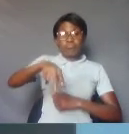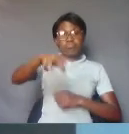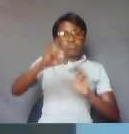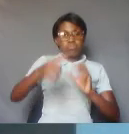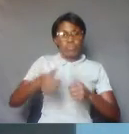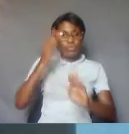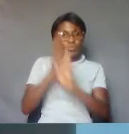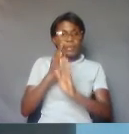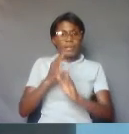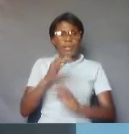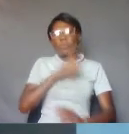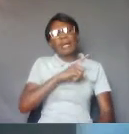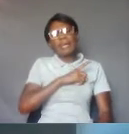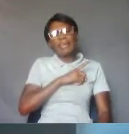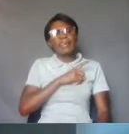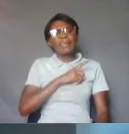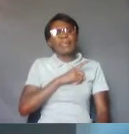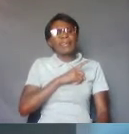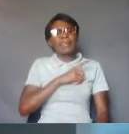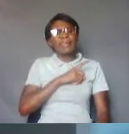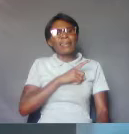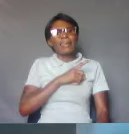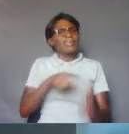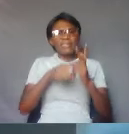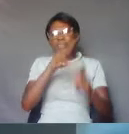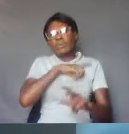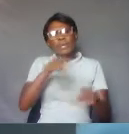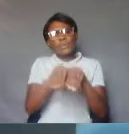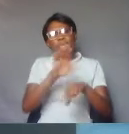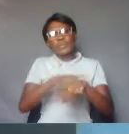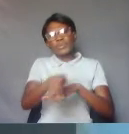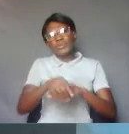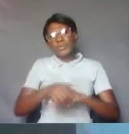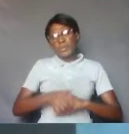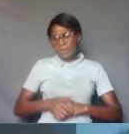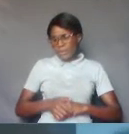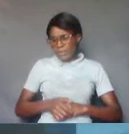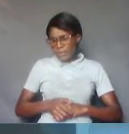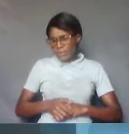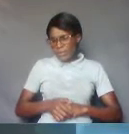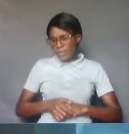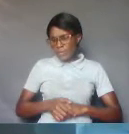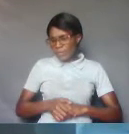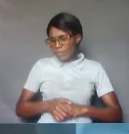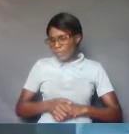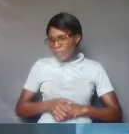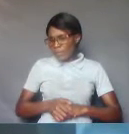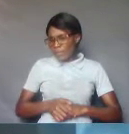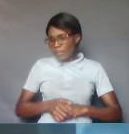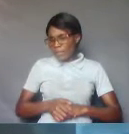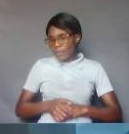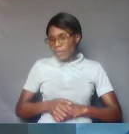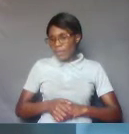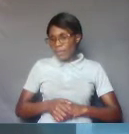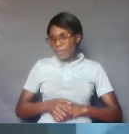But why is that cure so central? And because of that, I think